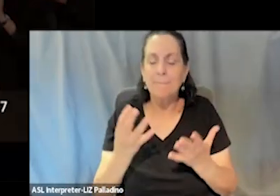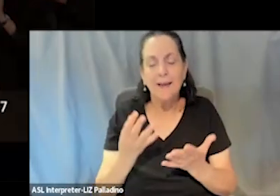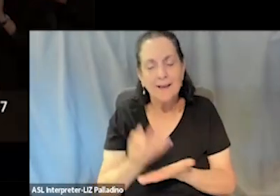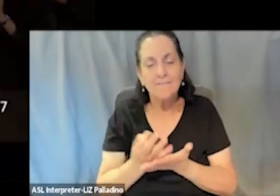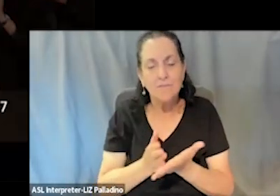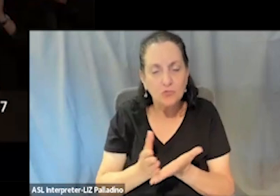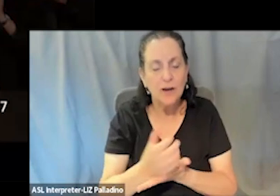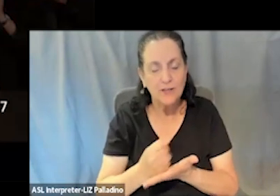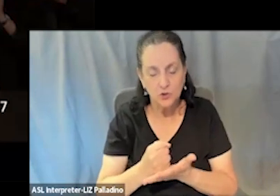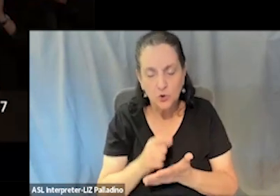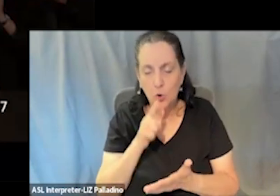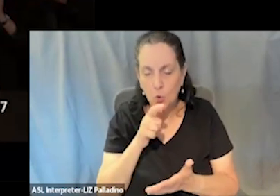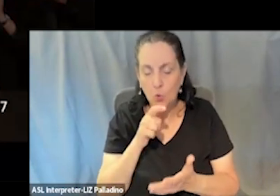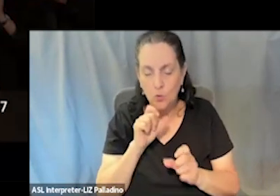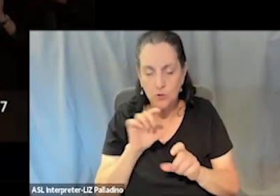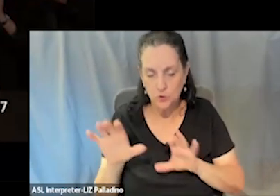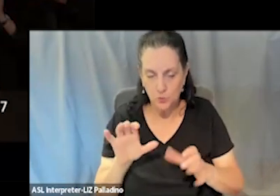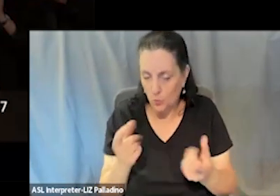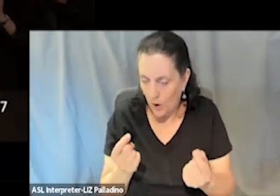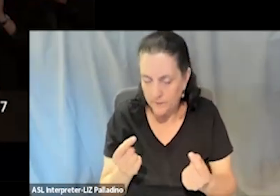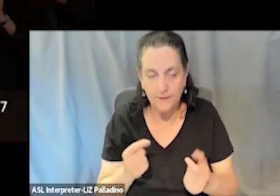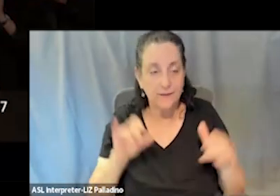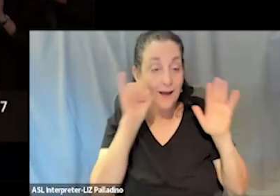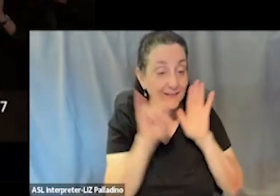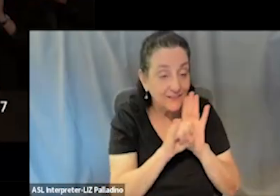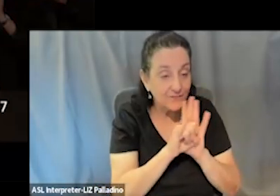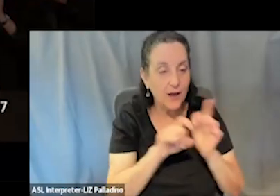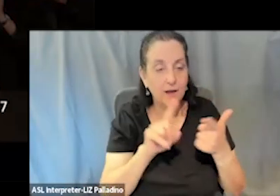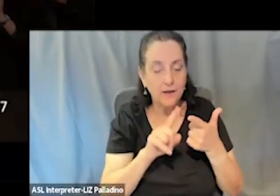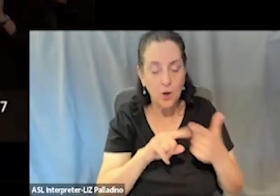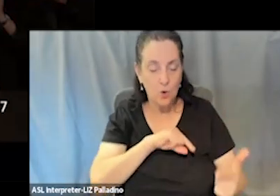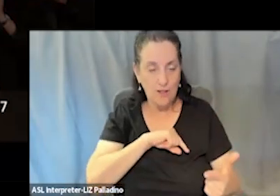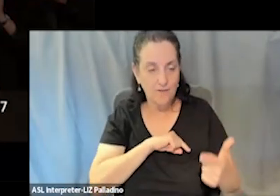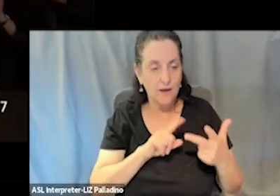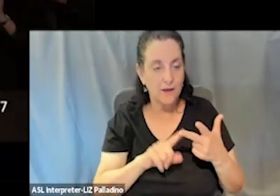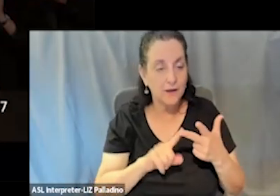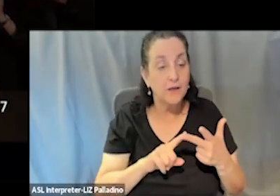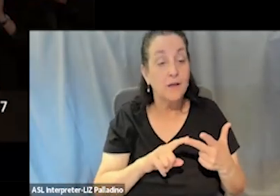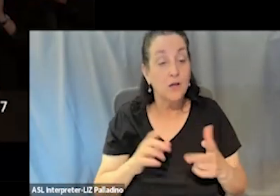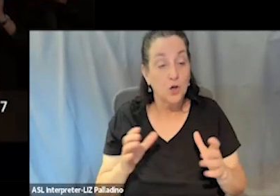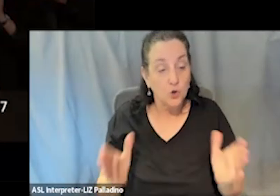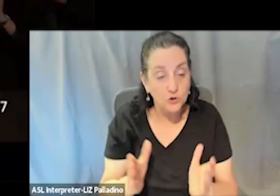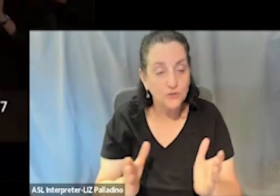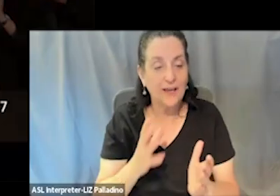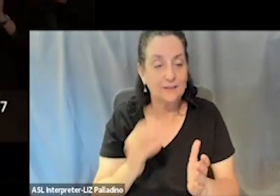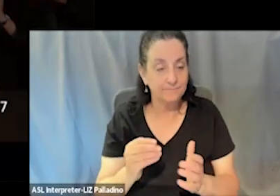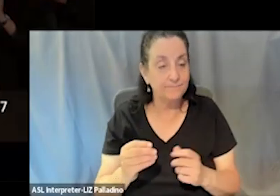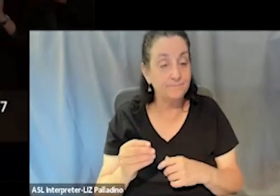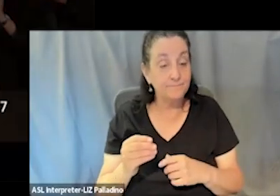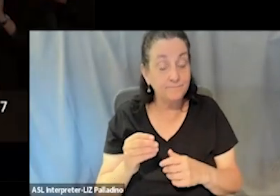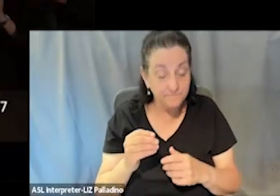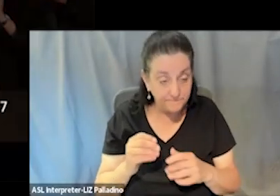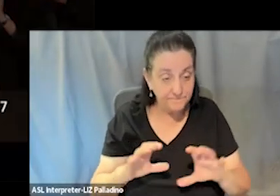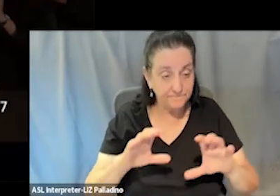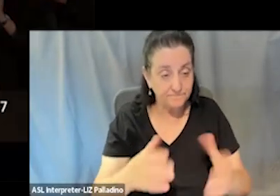work with is identify, qualify, cultivate, solicit, and steward. Again, put it in